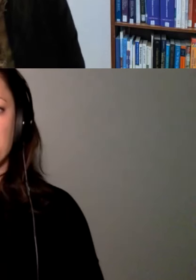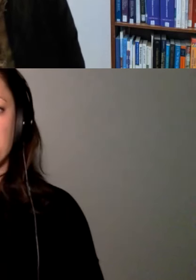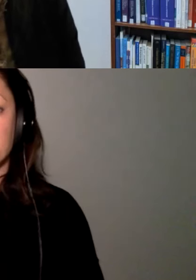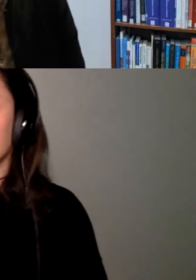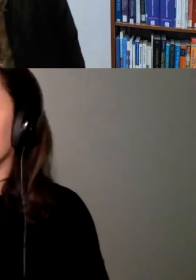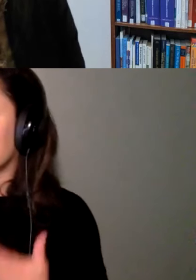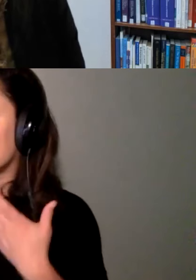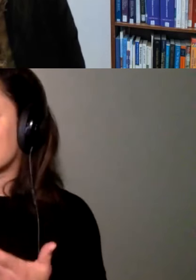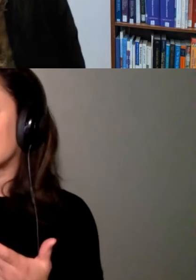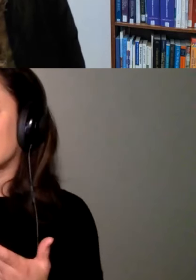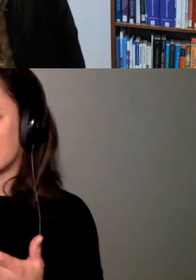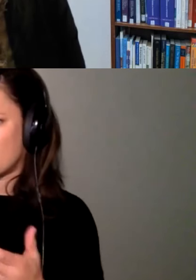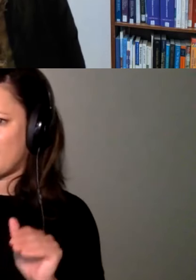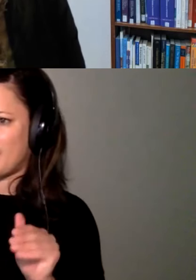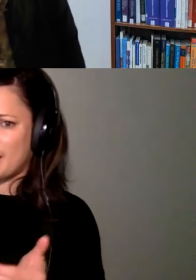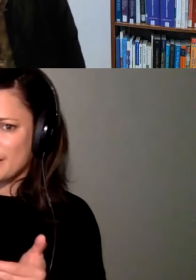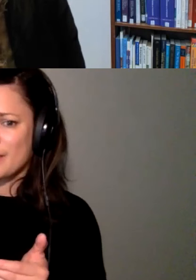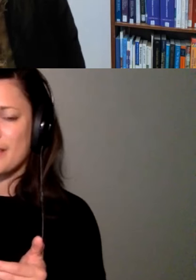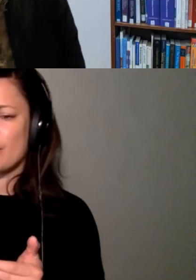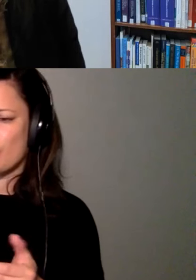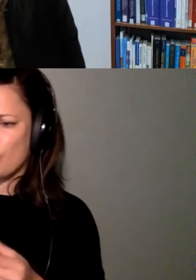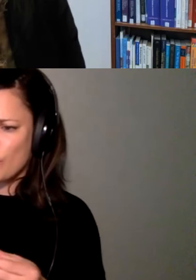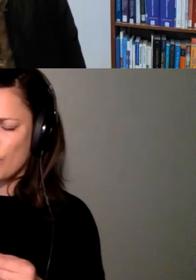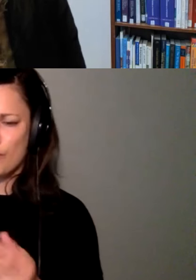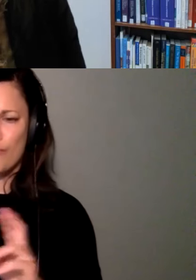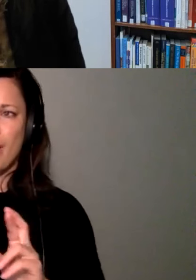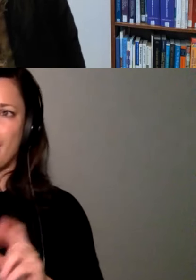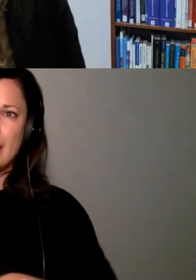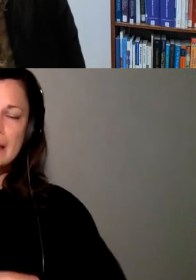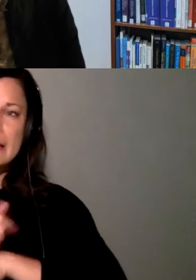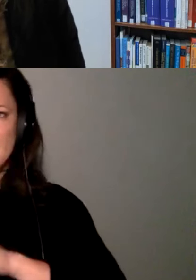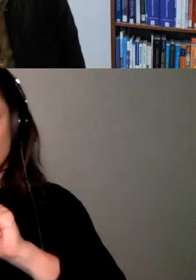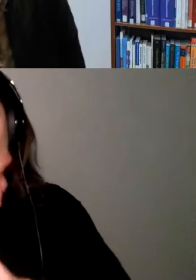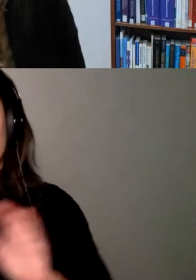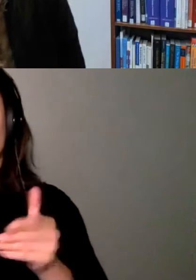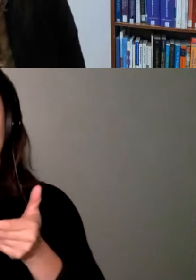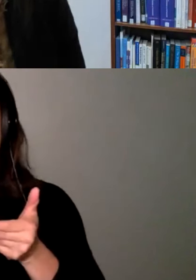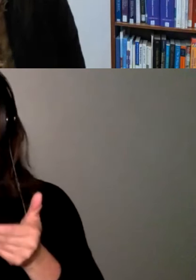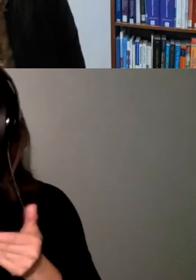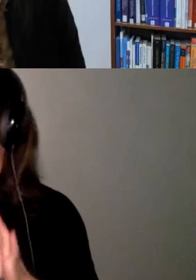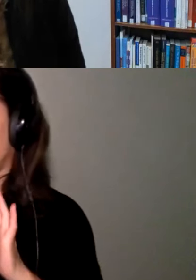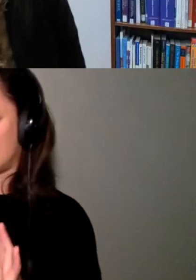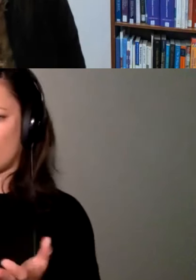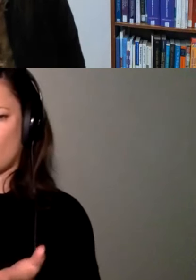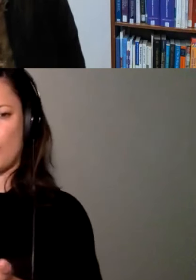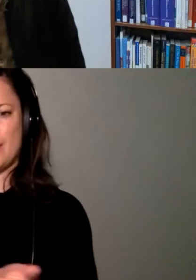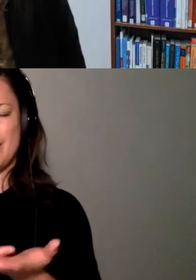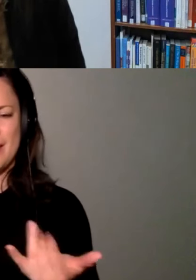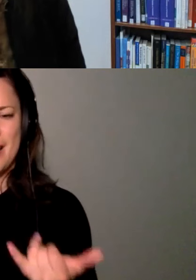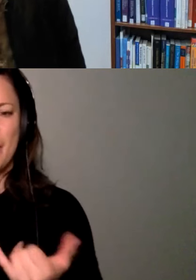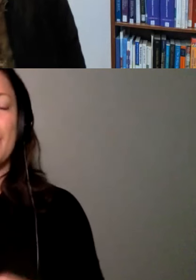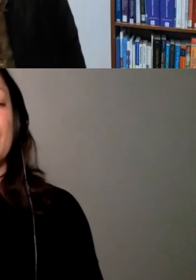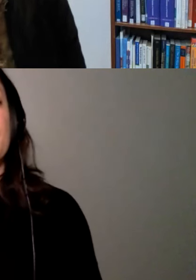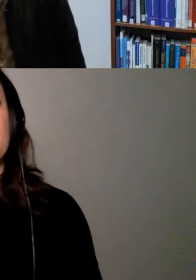Thank you so much for that introduction and for those words to set the stage. I think they're perfect for what we're going to discuss this afternoon. I'm going to go ahead